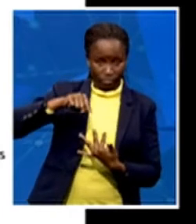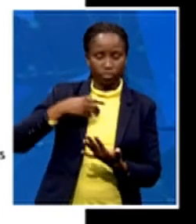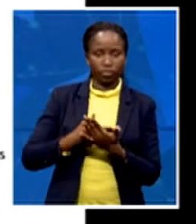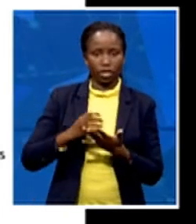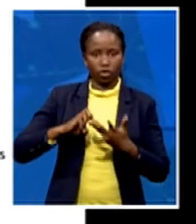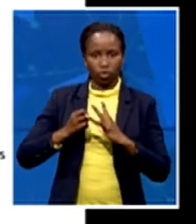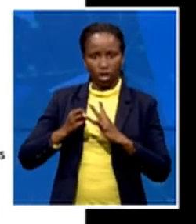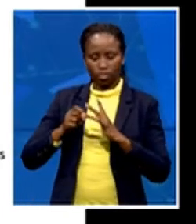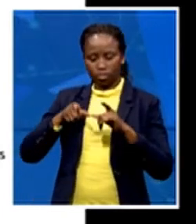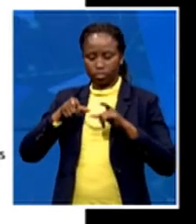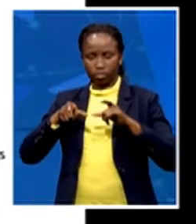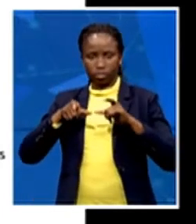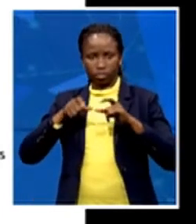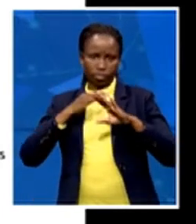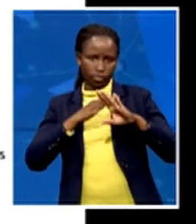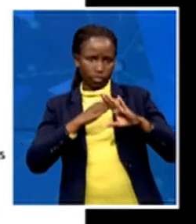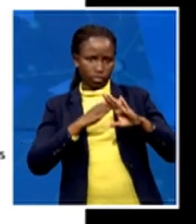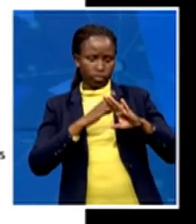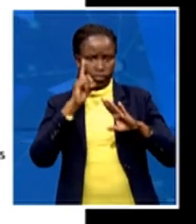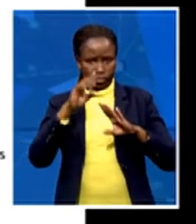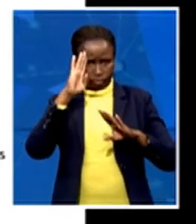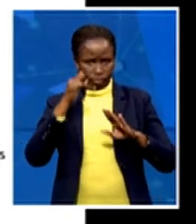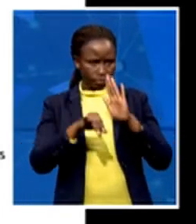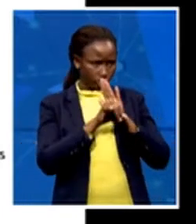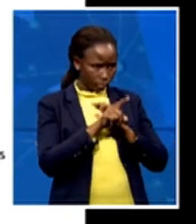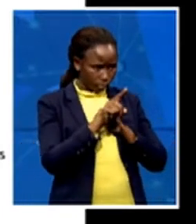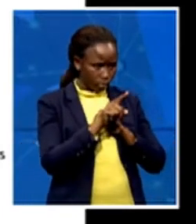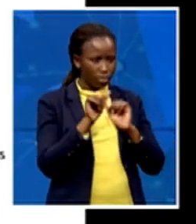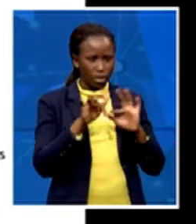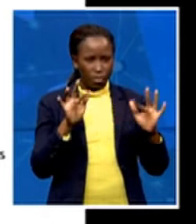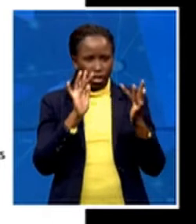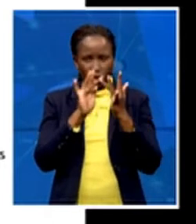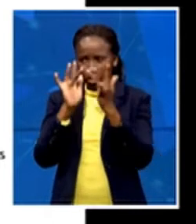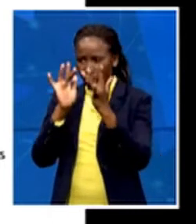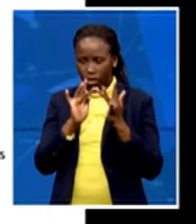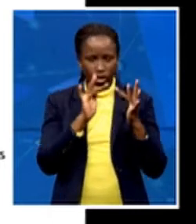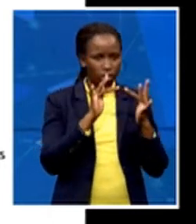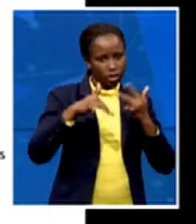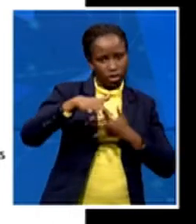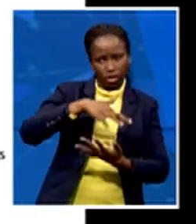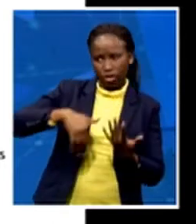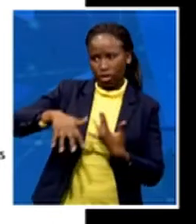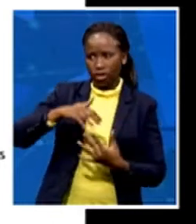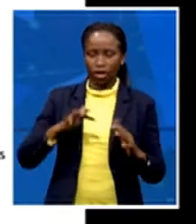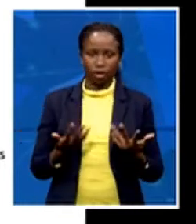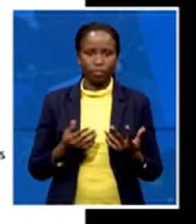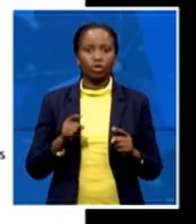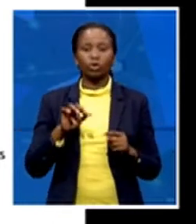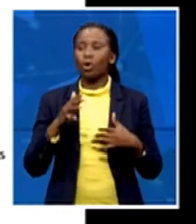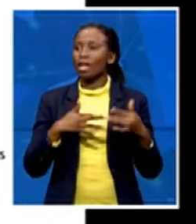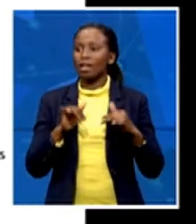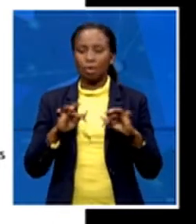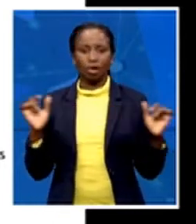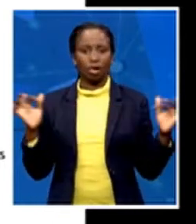that COVID gets spread where people come into contact with one another. So it's gatherings of any nature, funerals, all of those, and also to